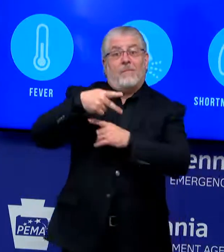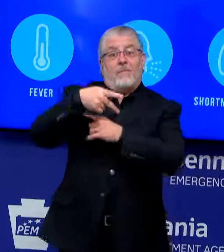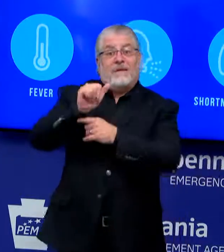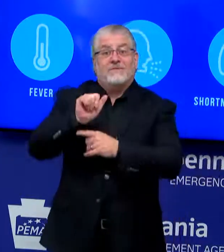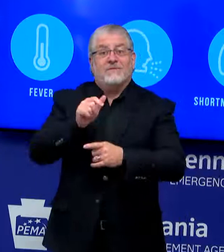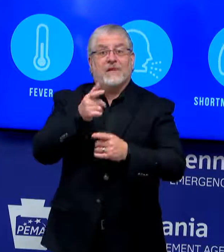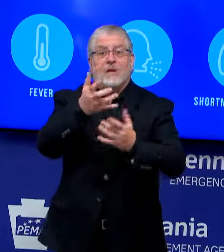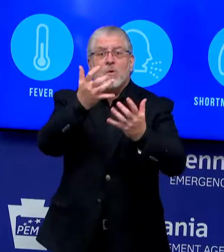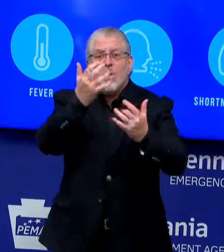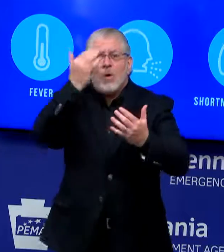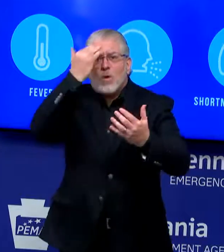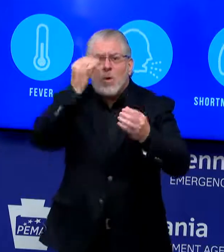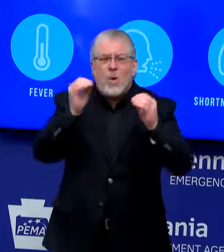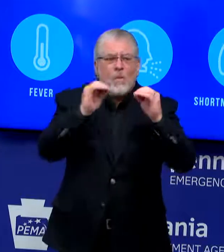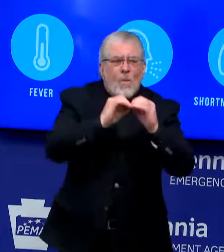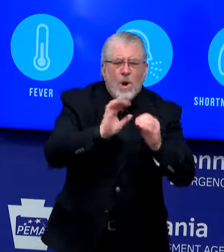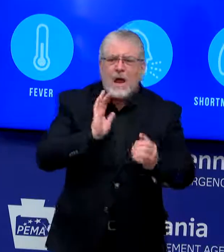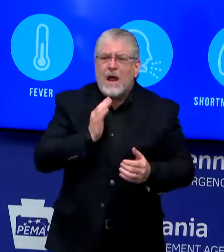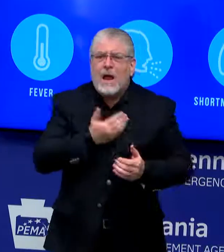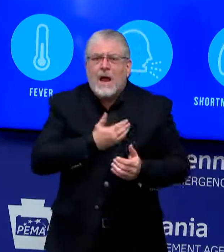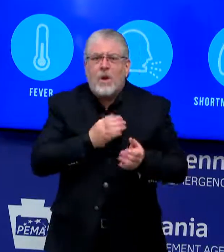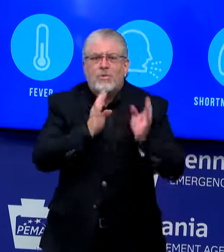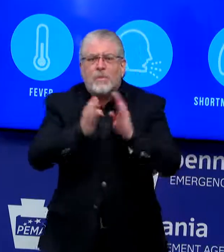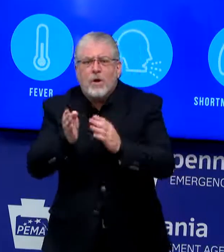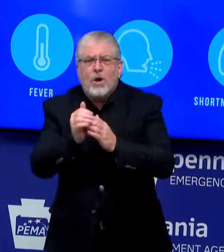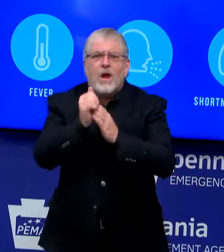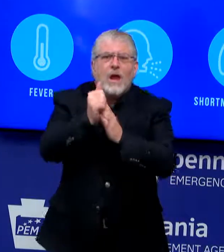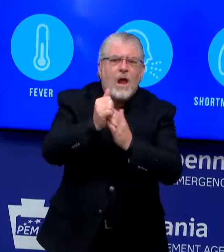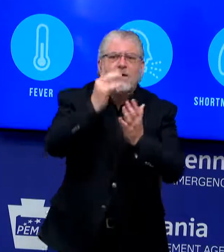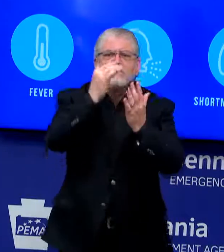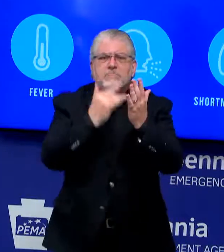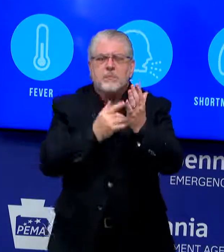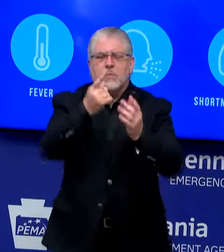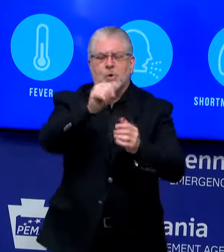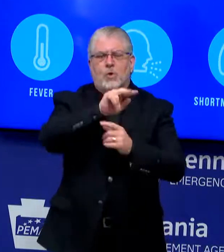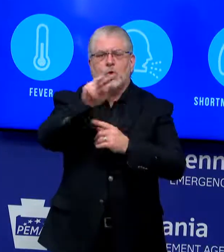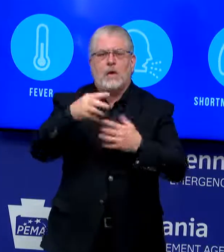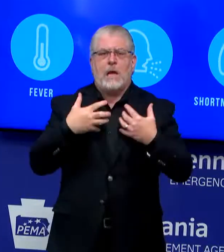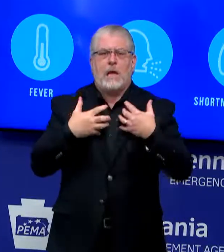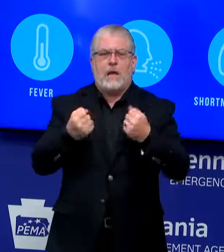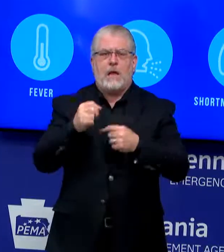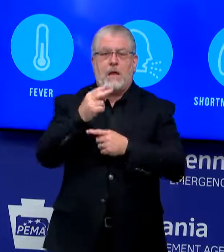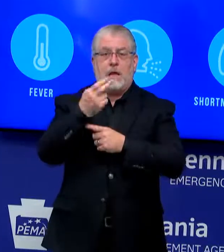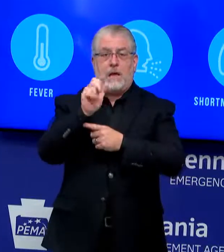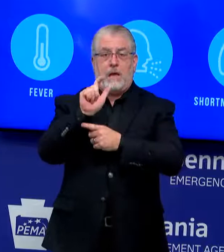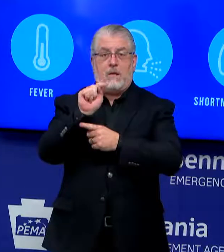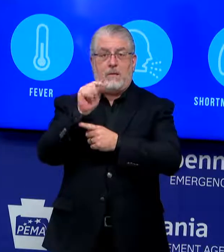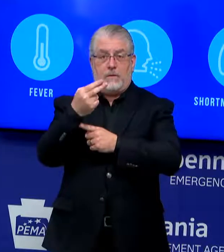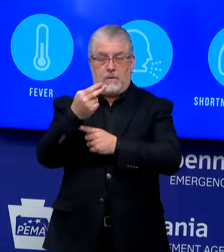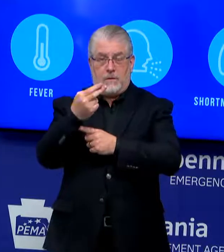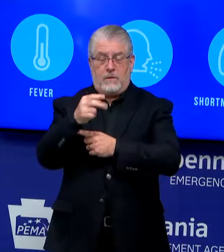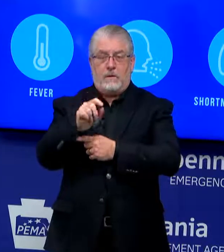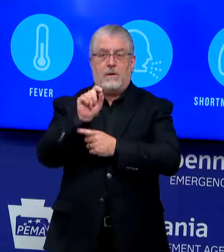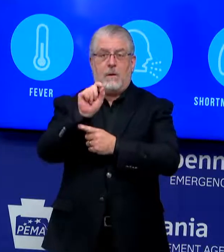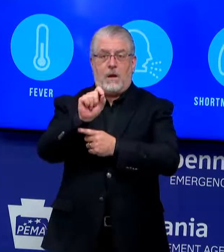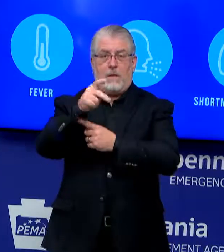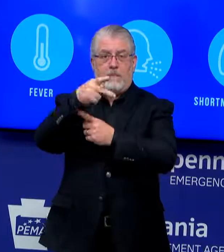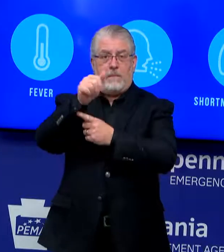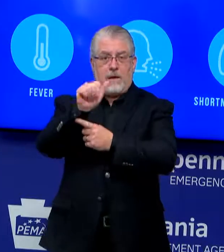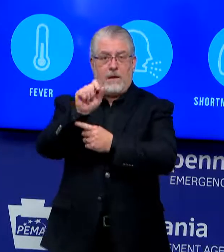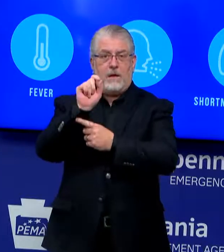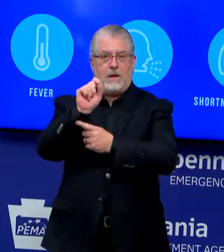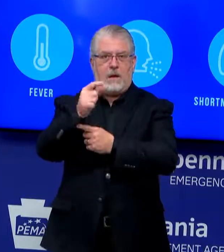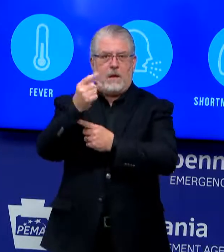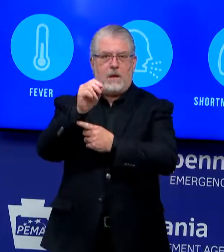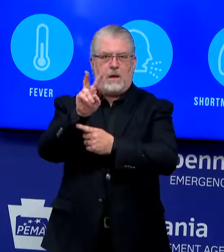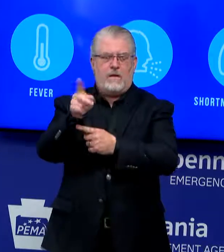health.pa.gov. And what is most important for Pennsylvanians to remember is stay calm, stay